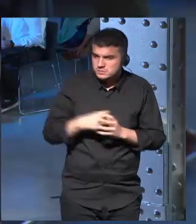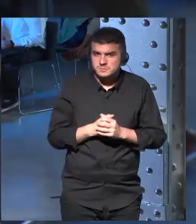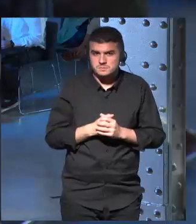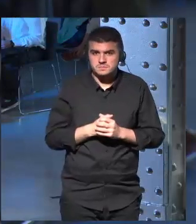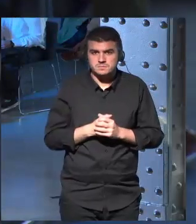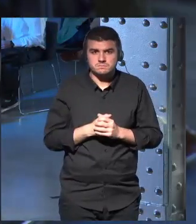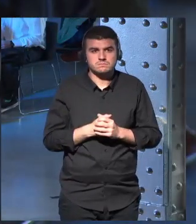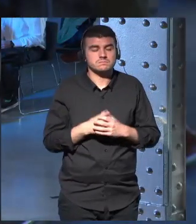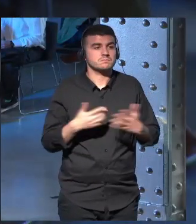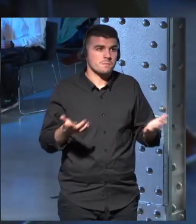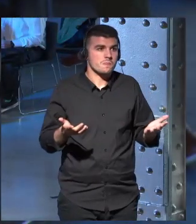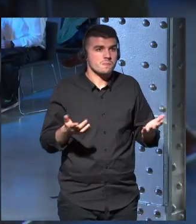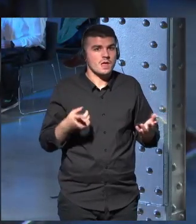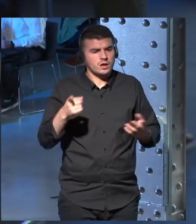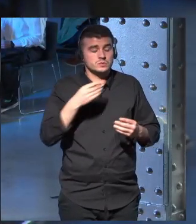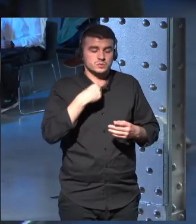as you can imagine,